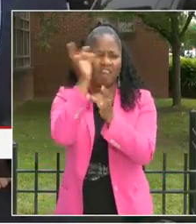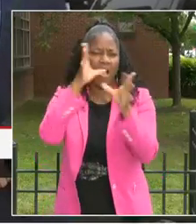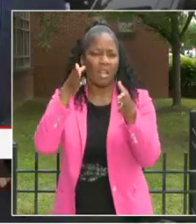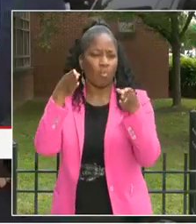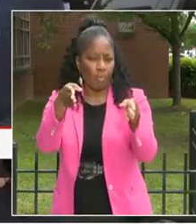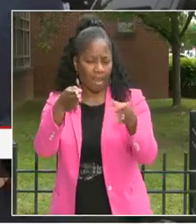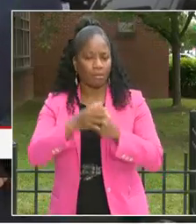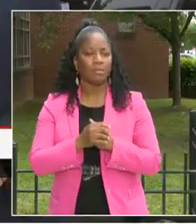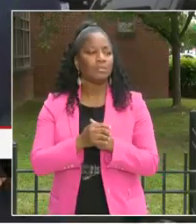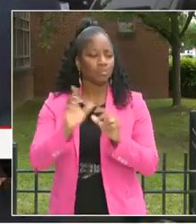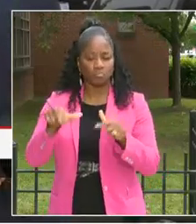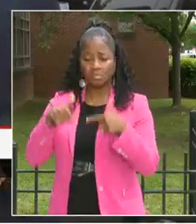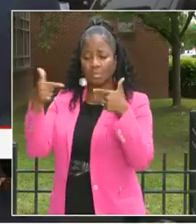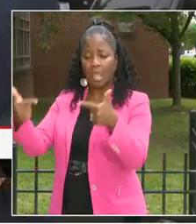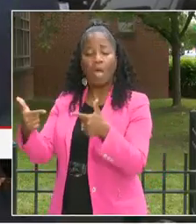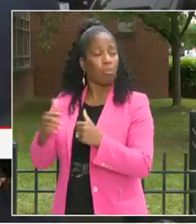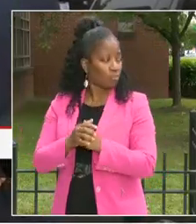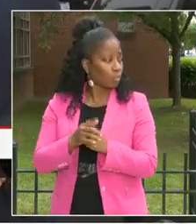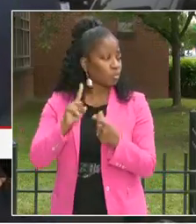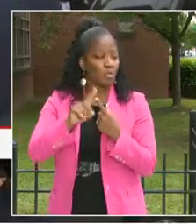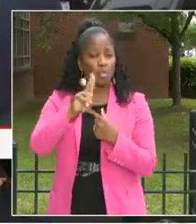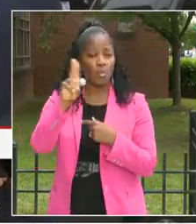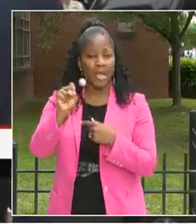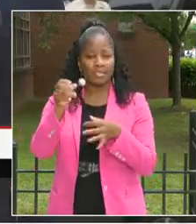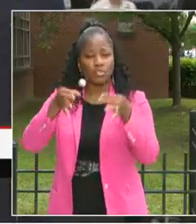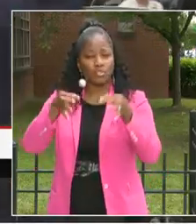the United States Attorney's Office. Thank you.